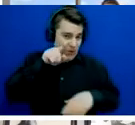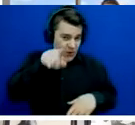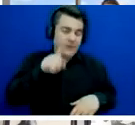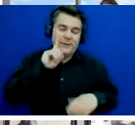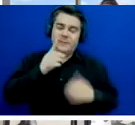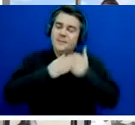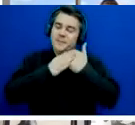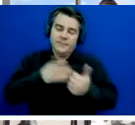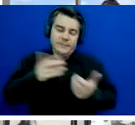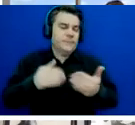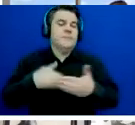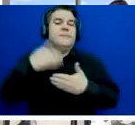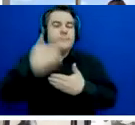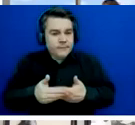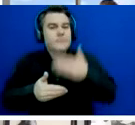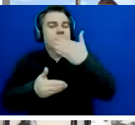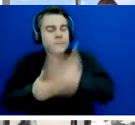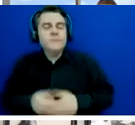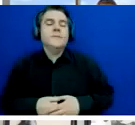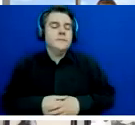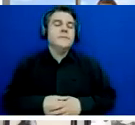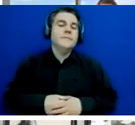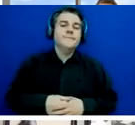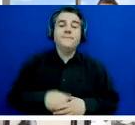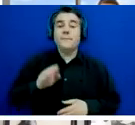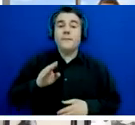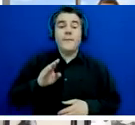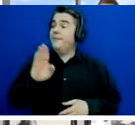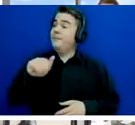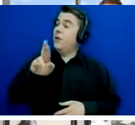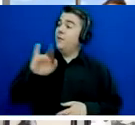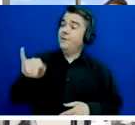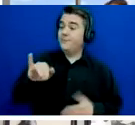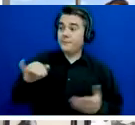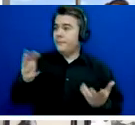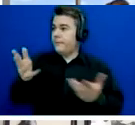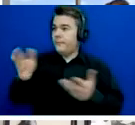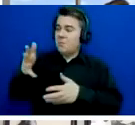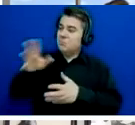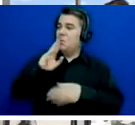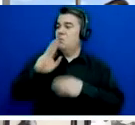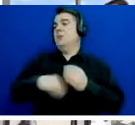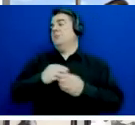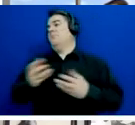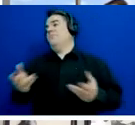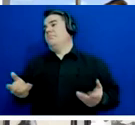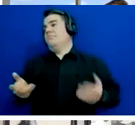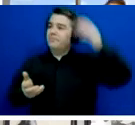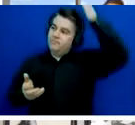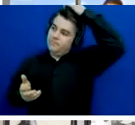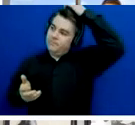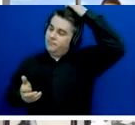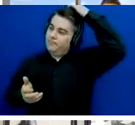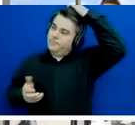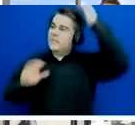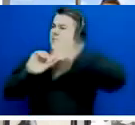kind of to your next steps. So Barry, without further ado, I'd love for you to kind of talk about setting